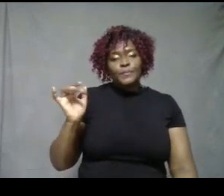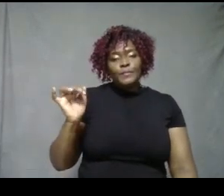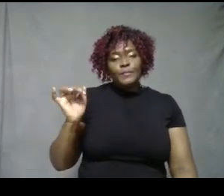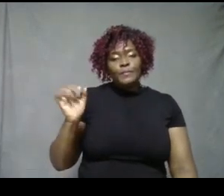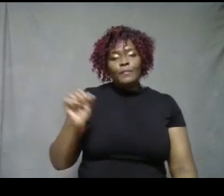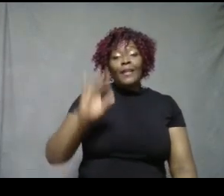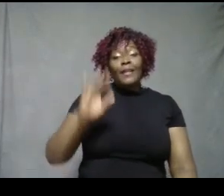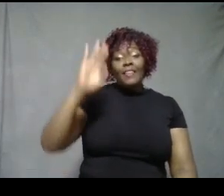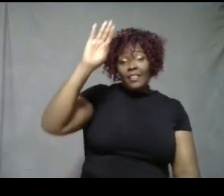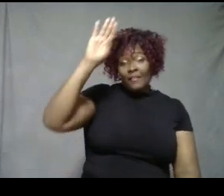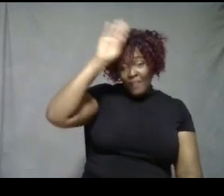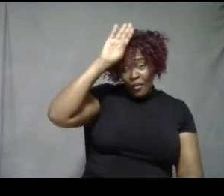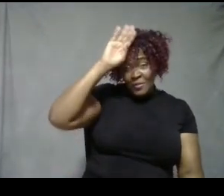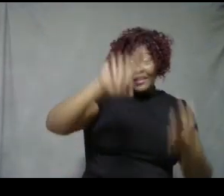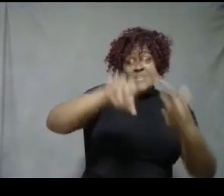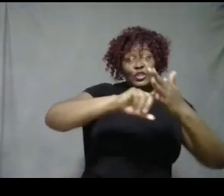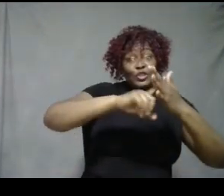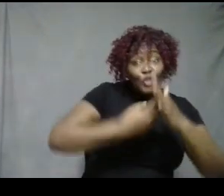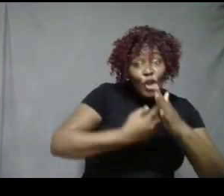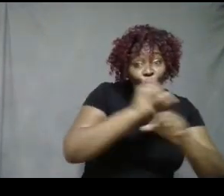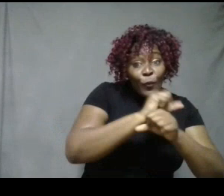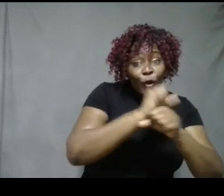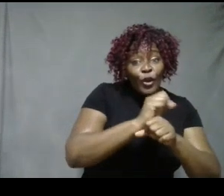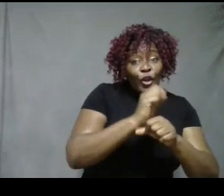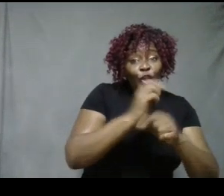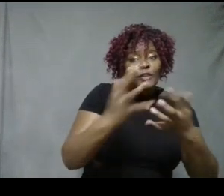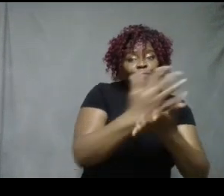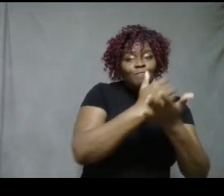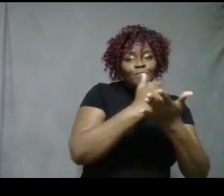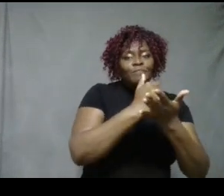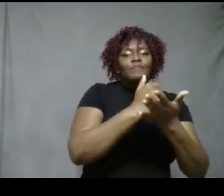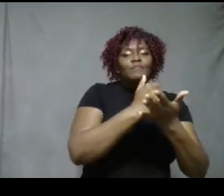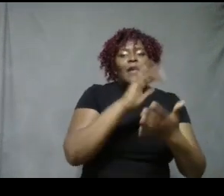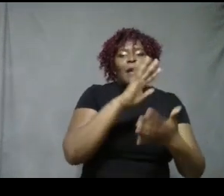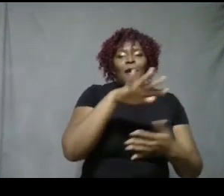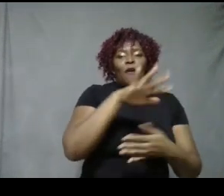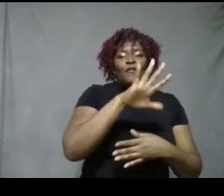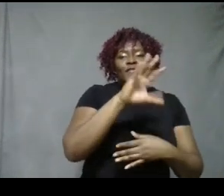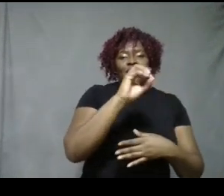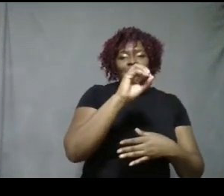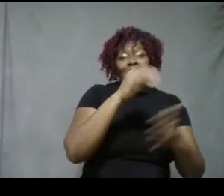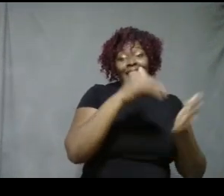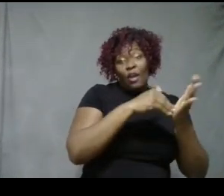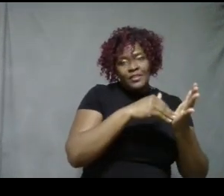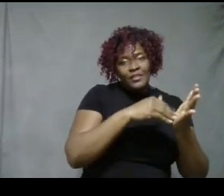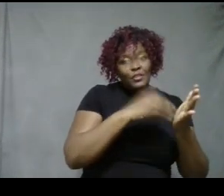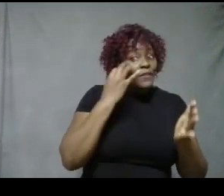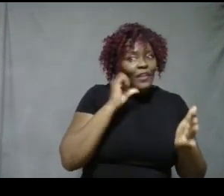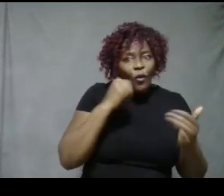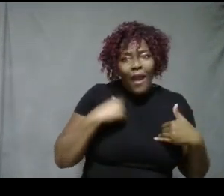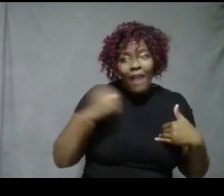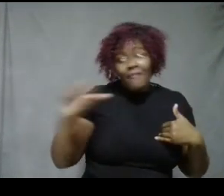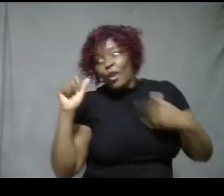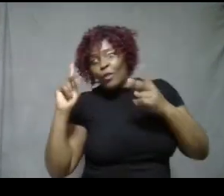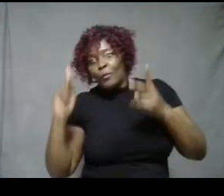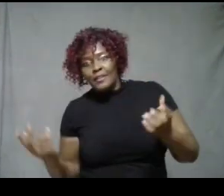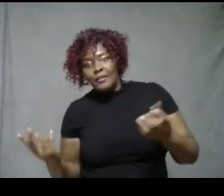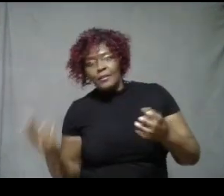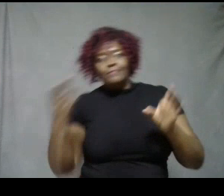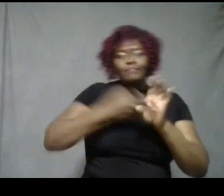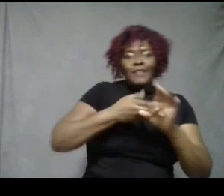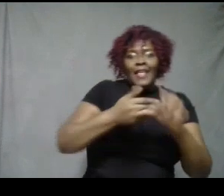Fire department starting employees make about $50,000. So unless they have somebody living with them, they are not even eligible to use the workforce